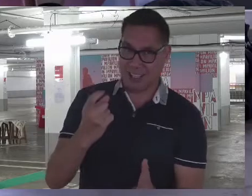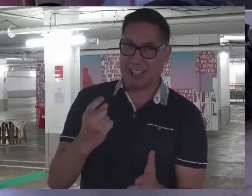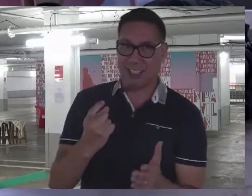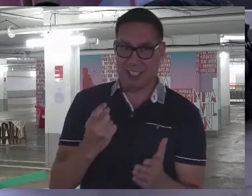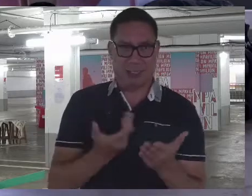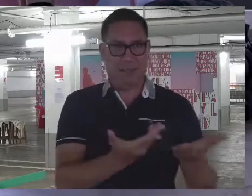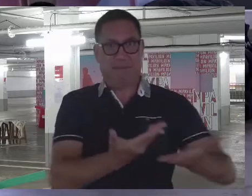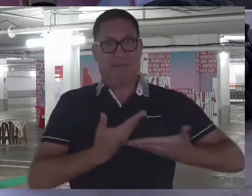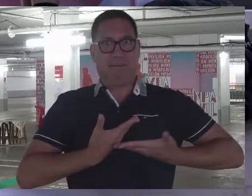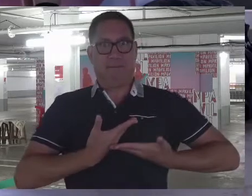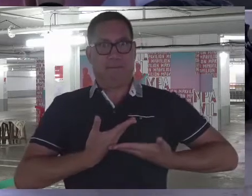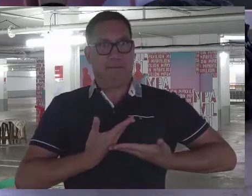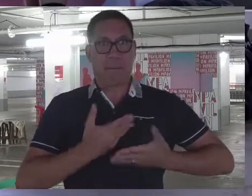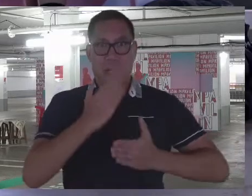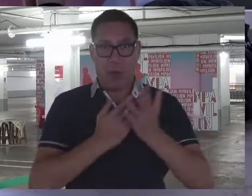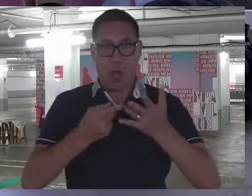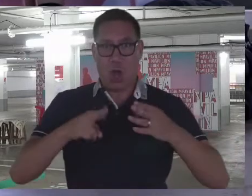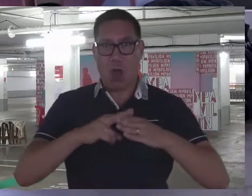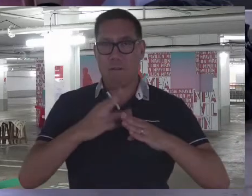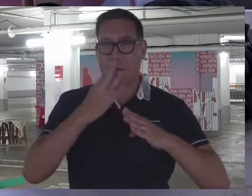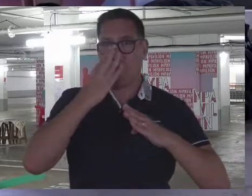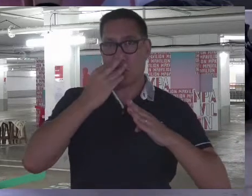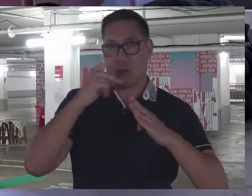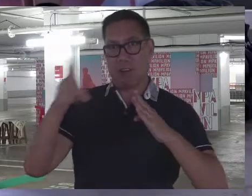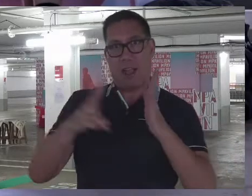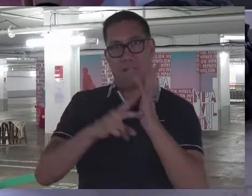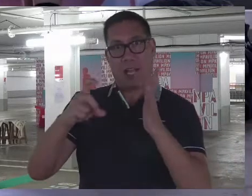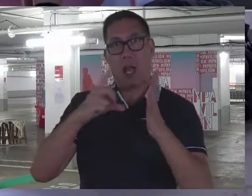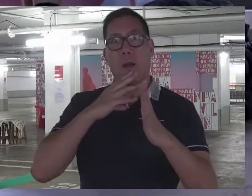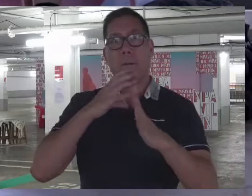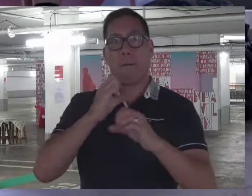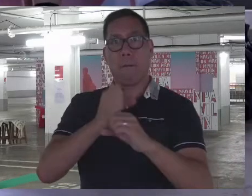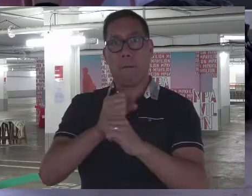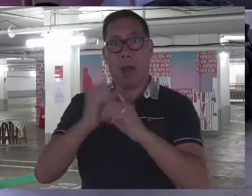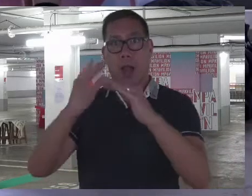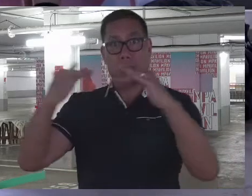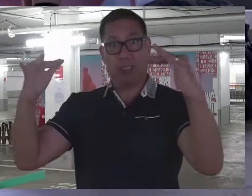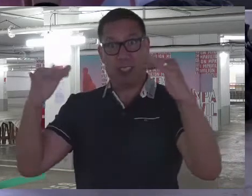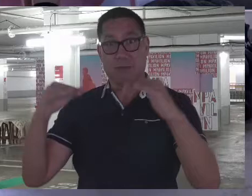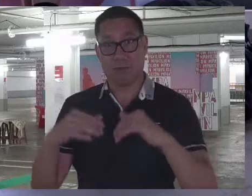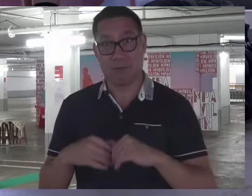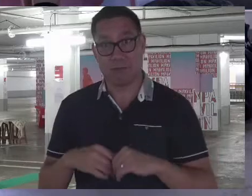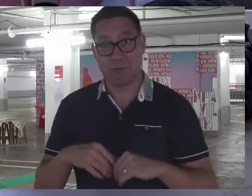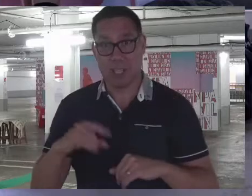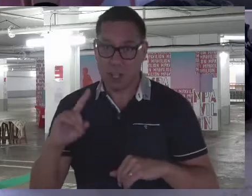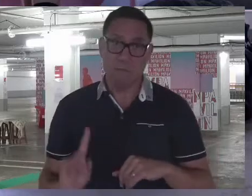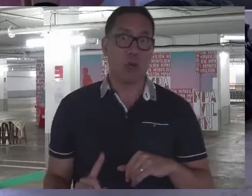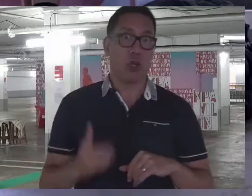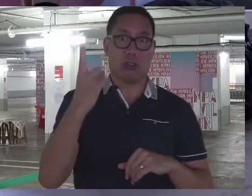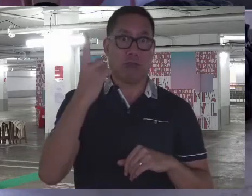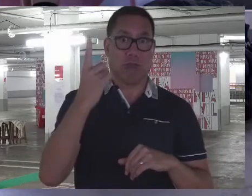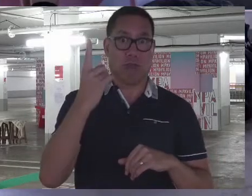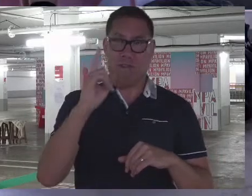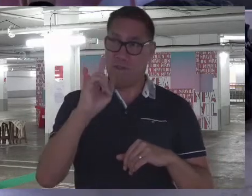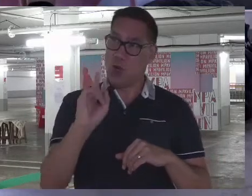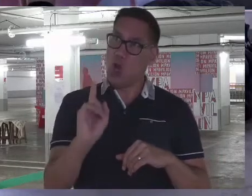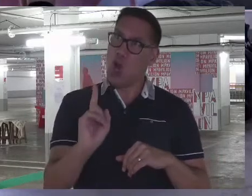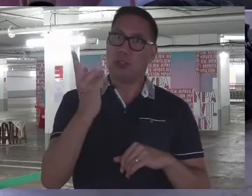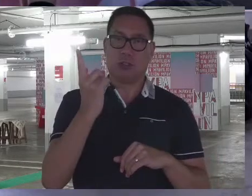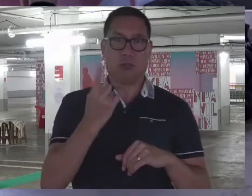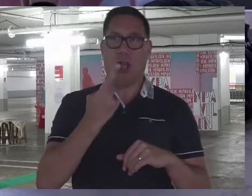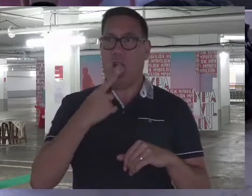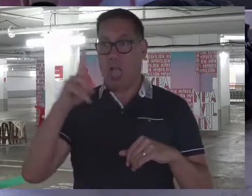as part of the photography residence program at the Parliament of Victoria, the first one they've ever done. That